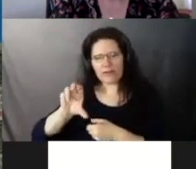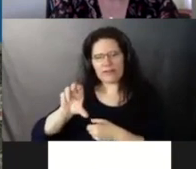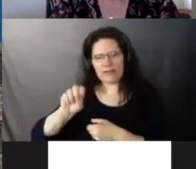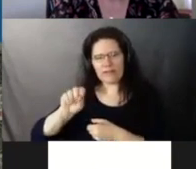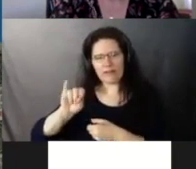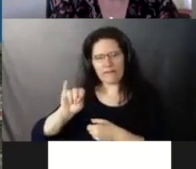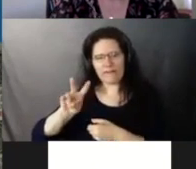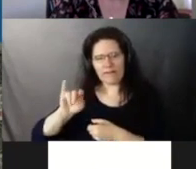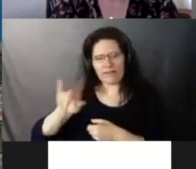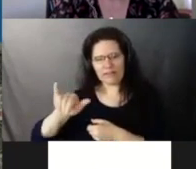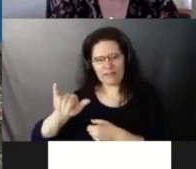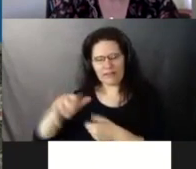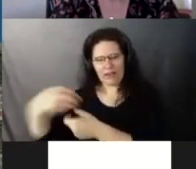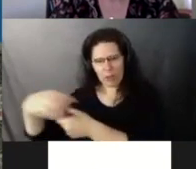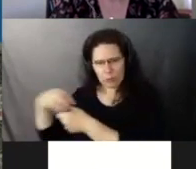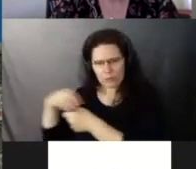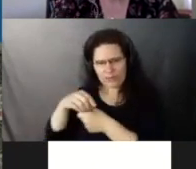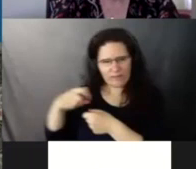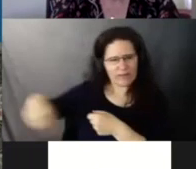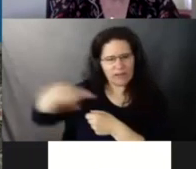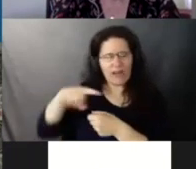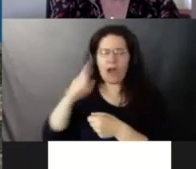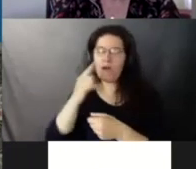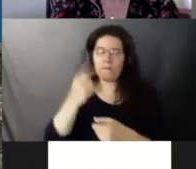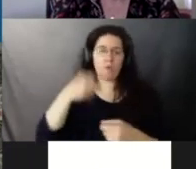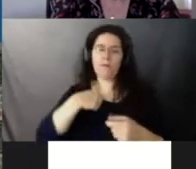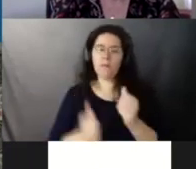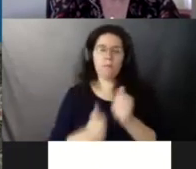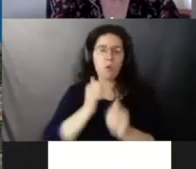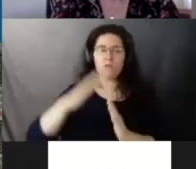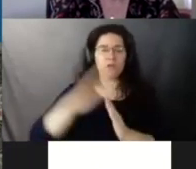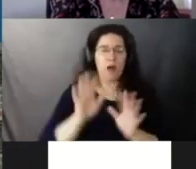yourself. Before being advocate for yourself,